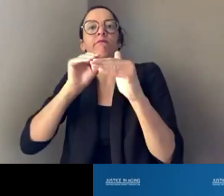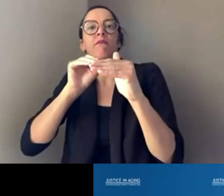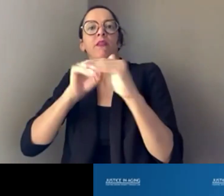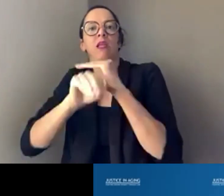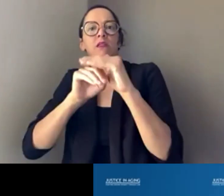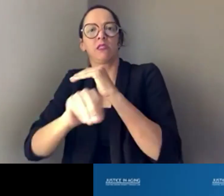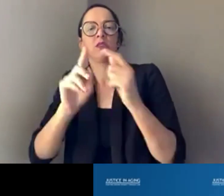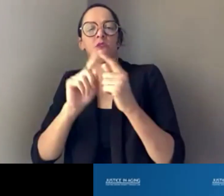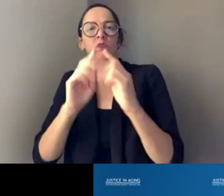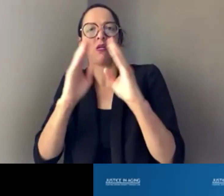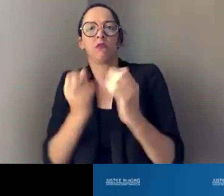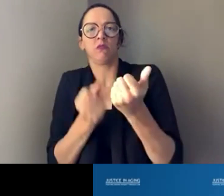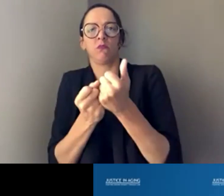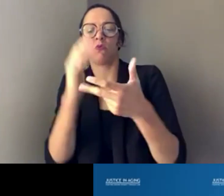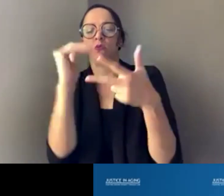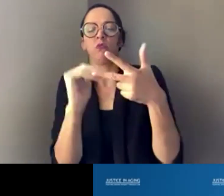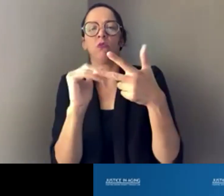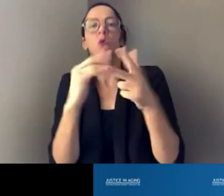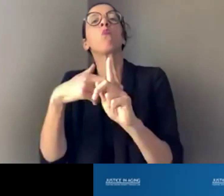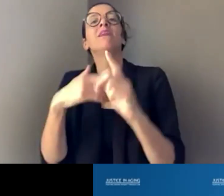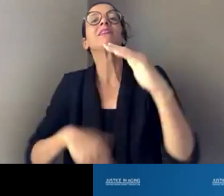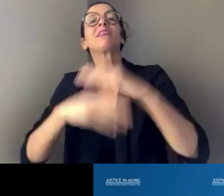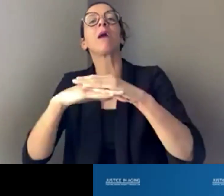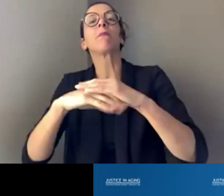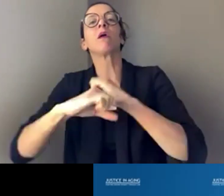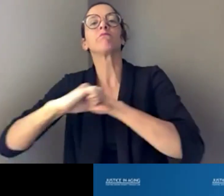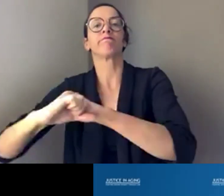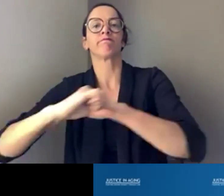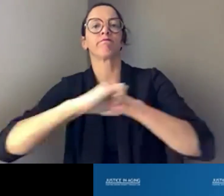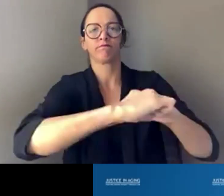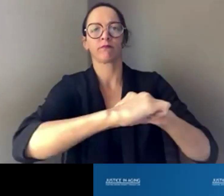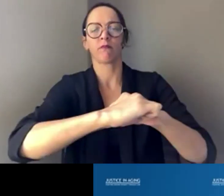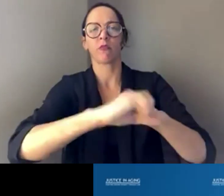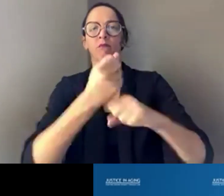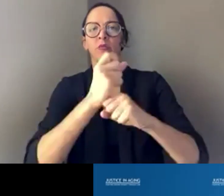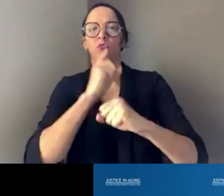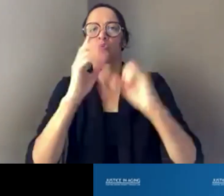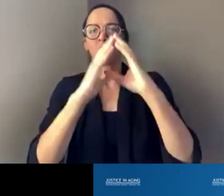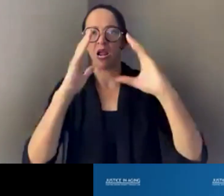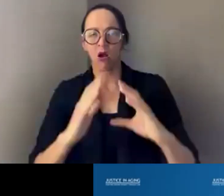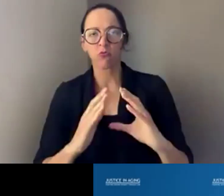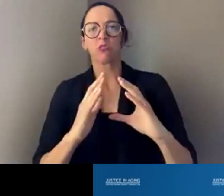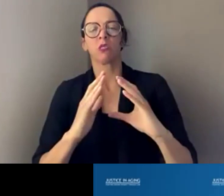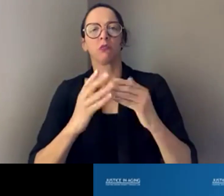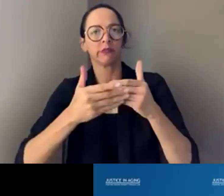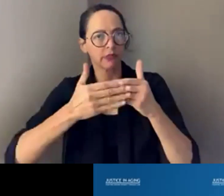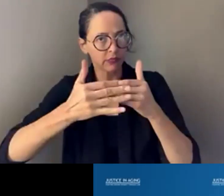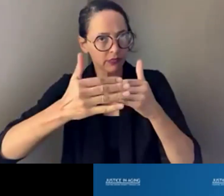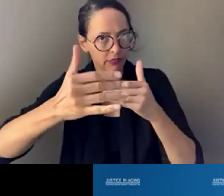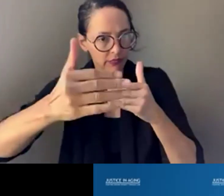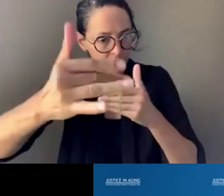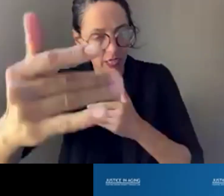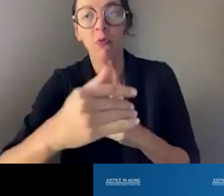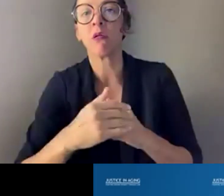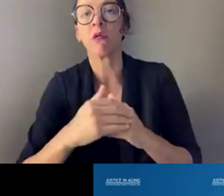around rent cap protections to protect and stabilize housing. And then I feel like I'm going to do